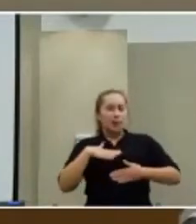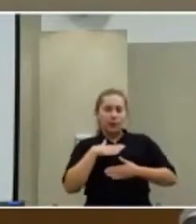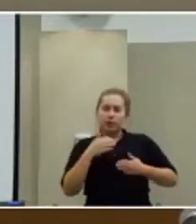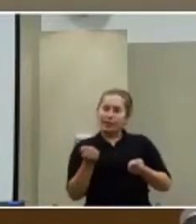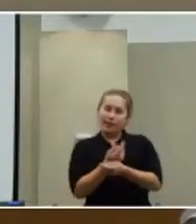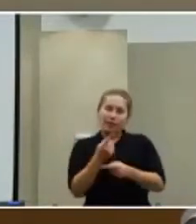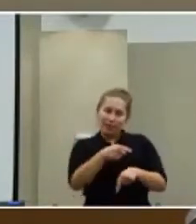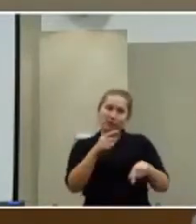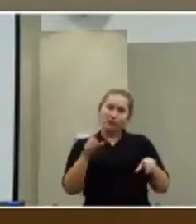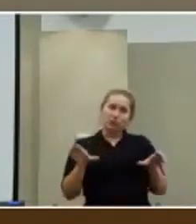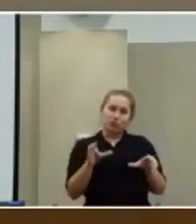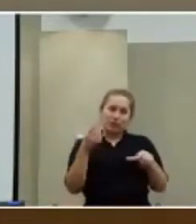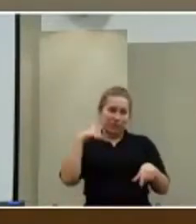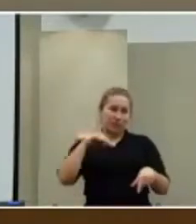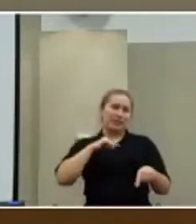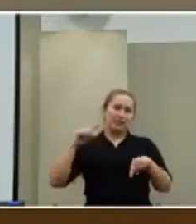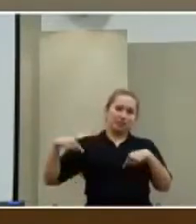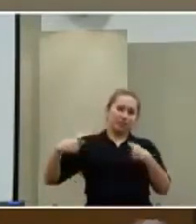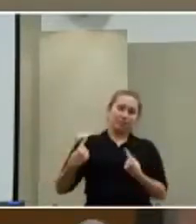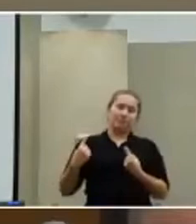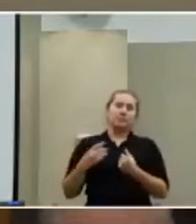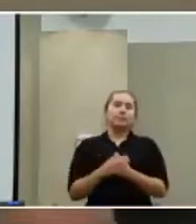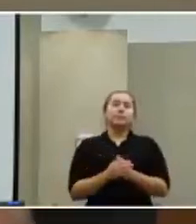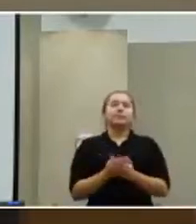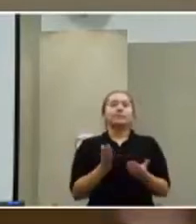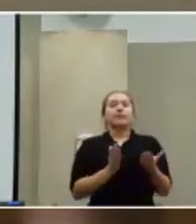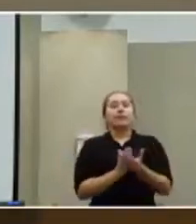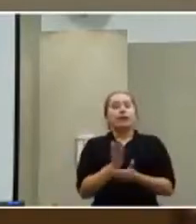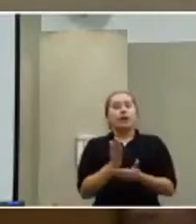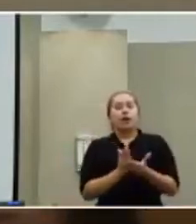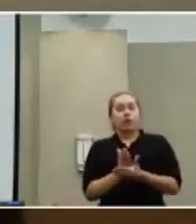for us and done for the country. All right.